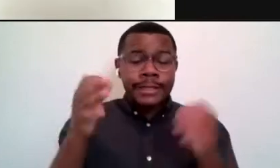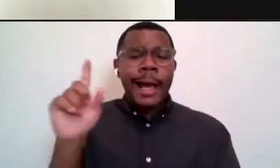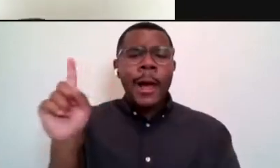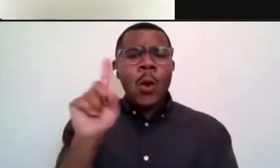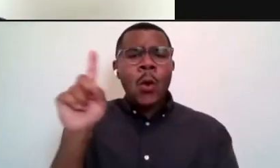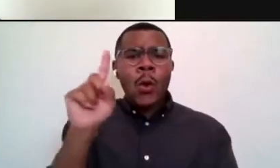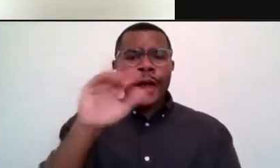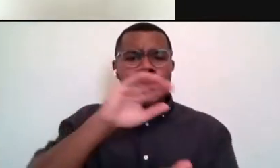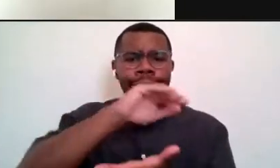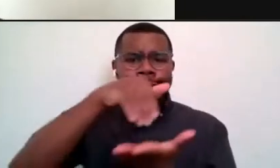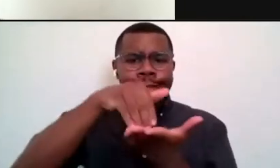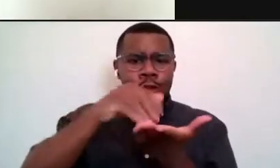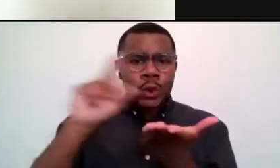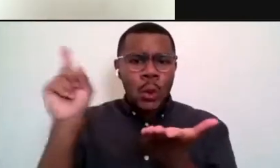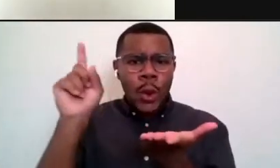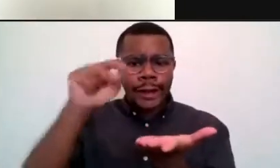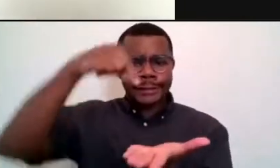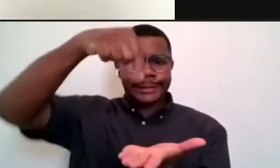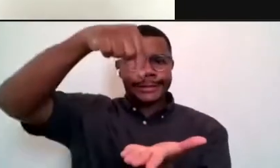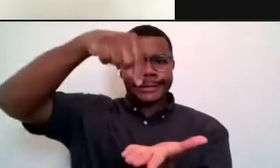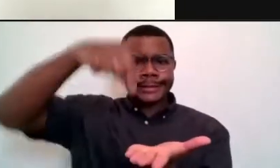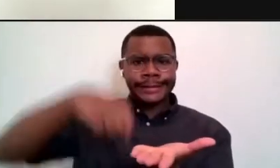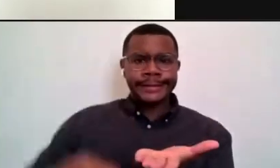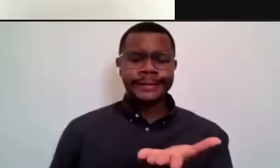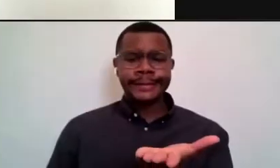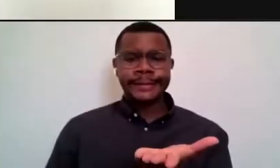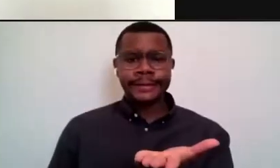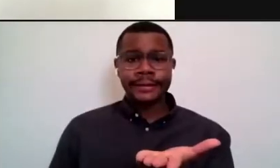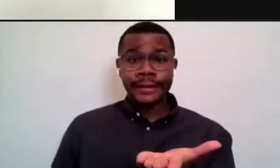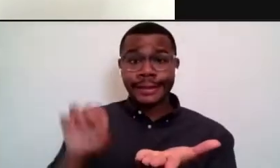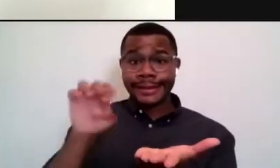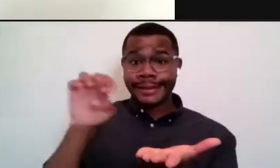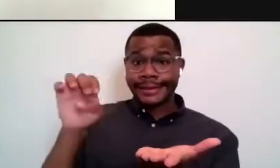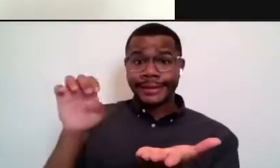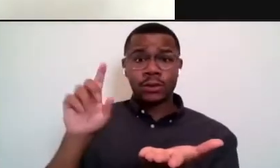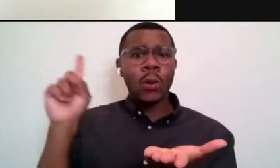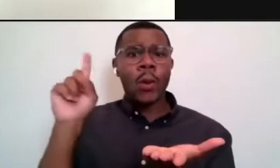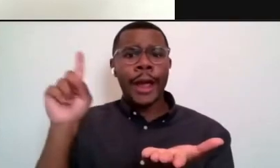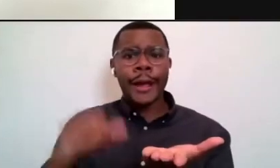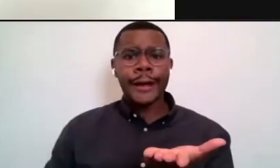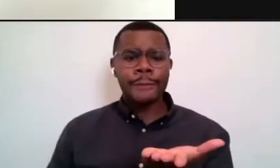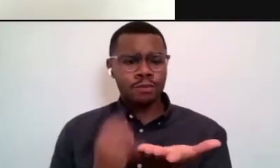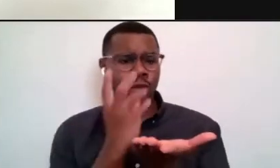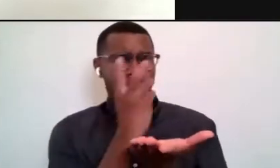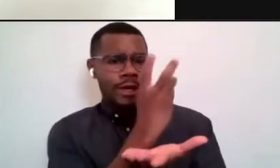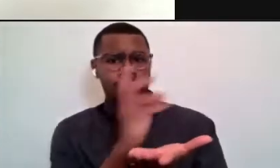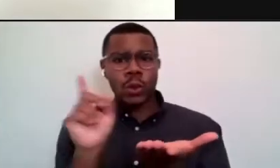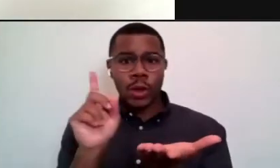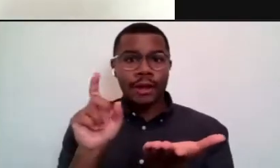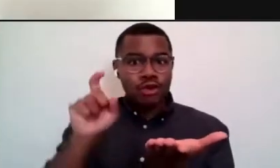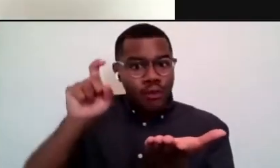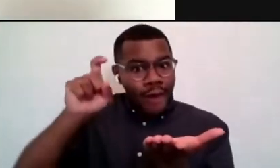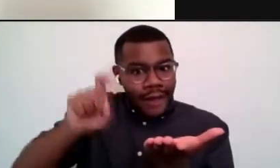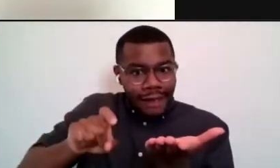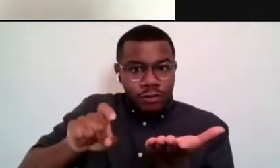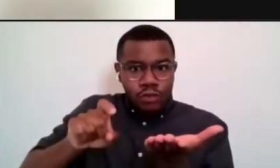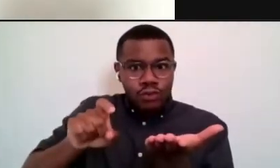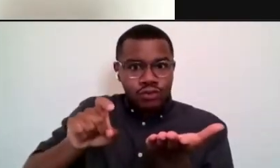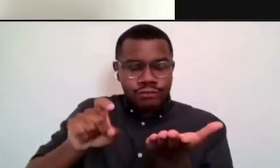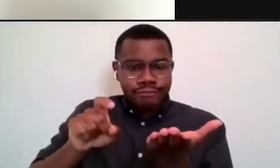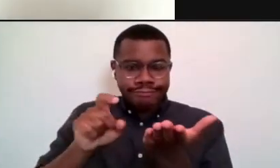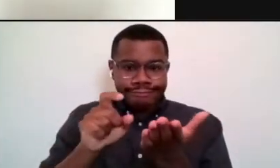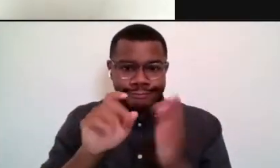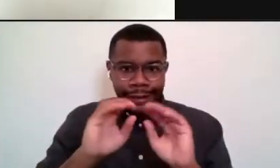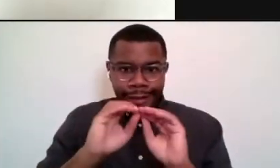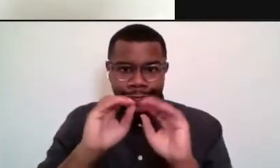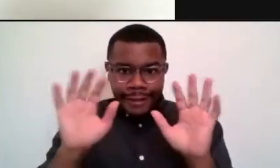And what's, like, where's east? Because everything is east of somewhere and everything is west of somewhere. Right? Yes. So